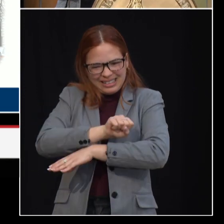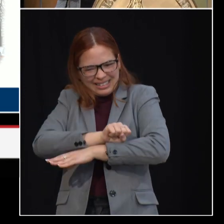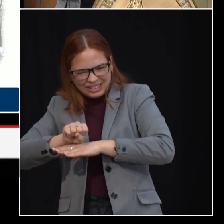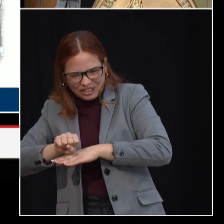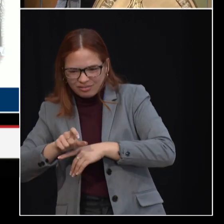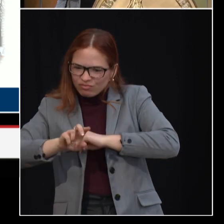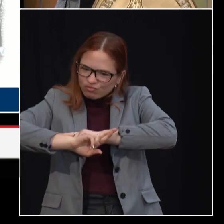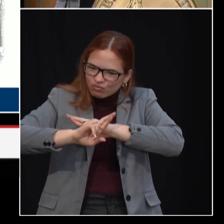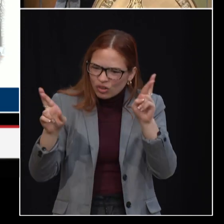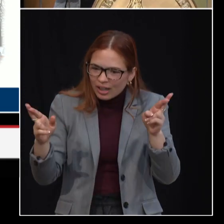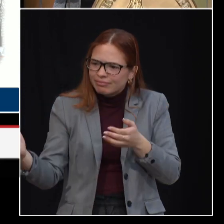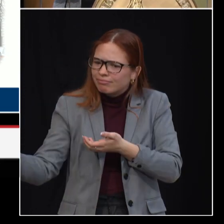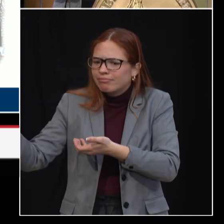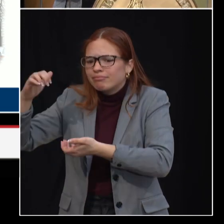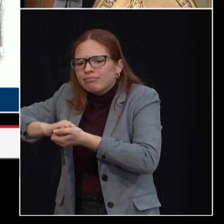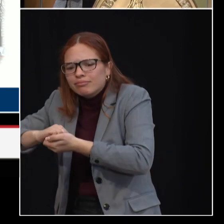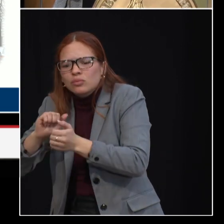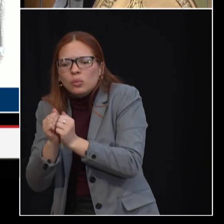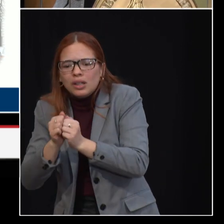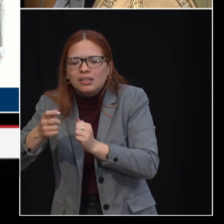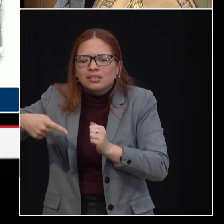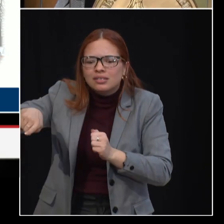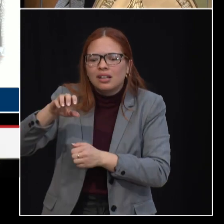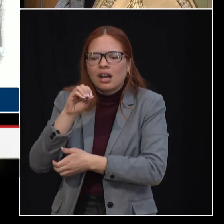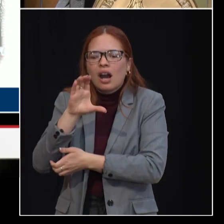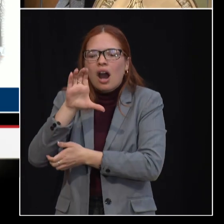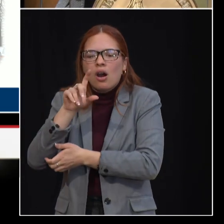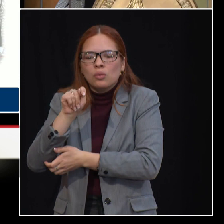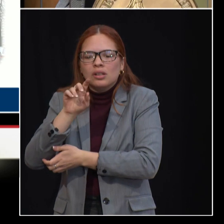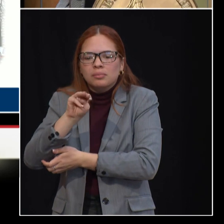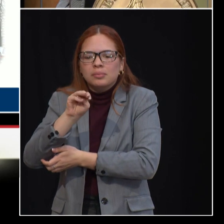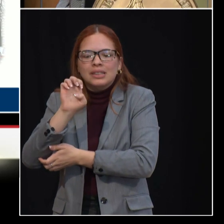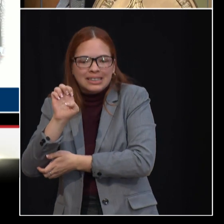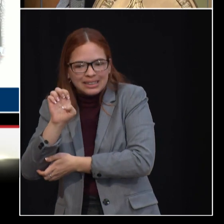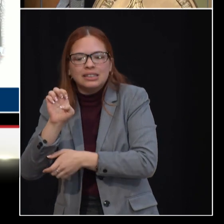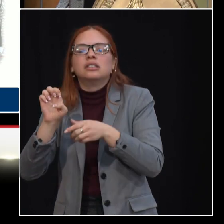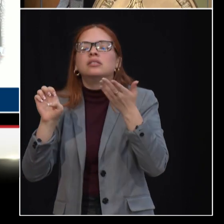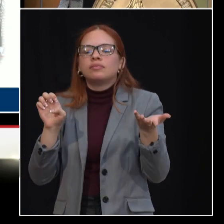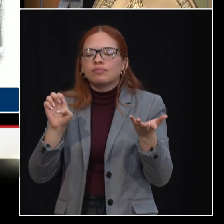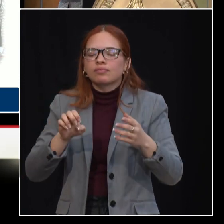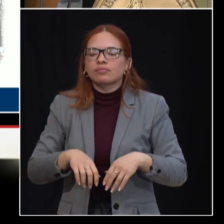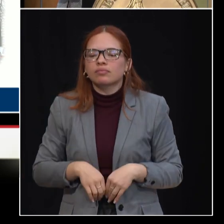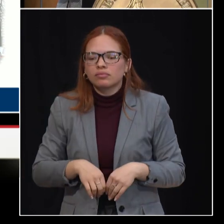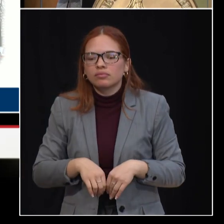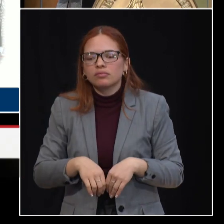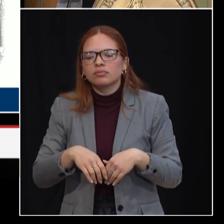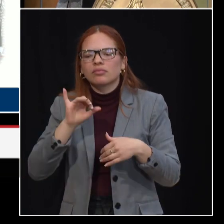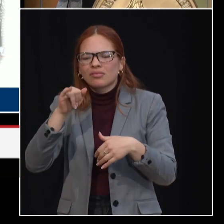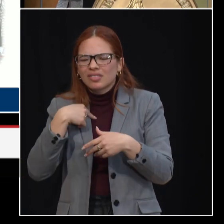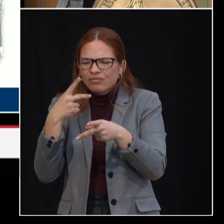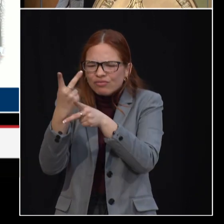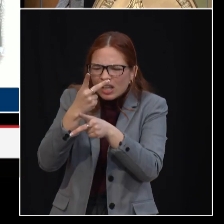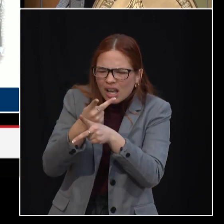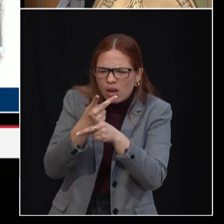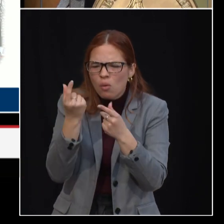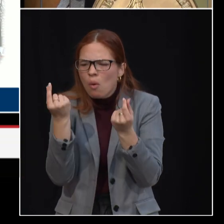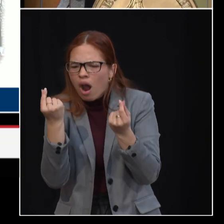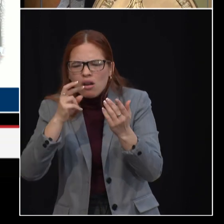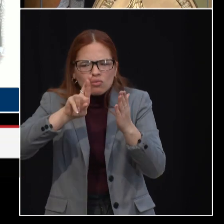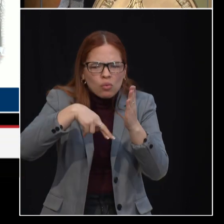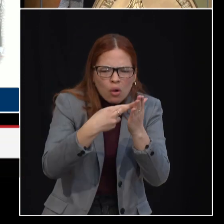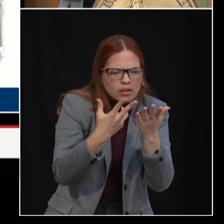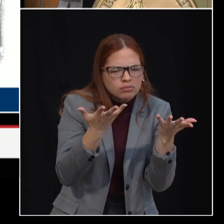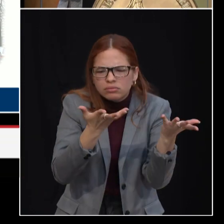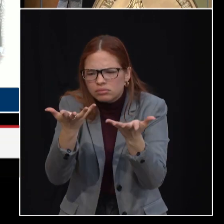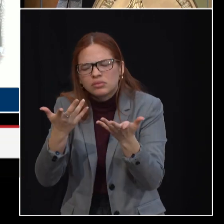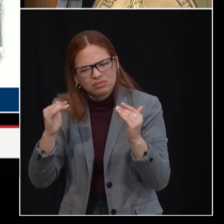at OCTFME and discover your leading role in the district as we connect established and emerging creatives, advance local communities,